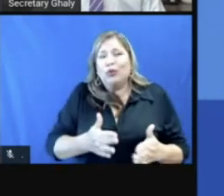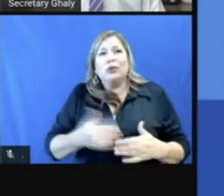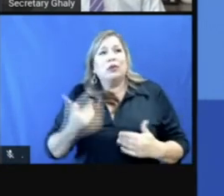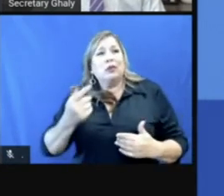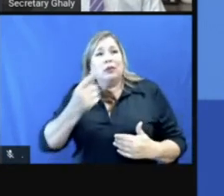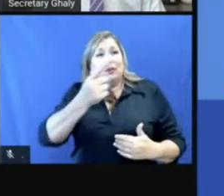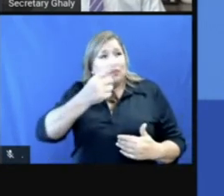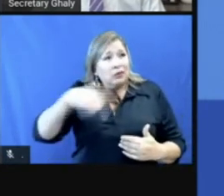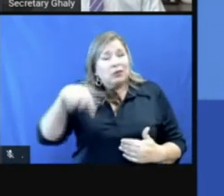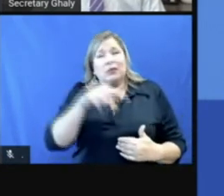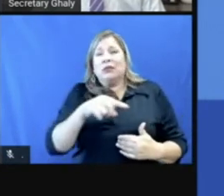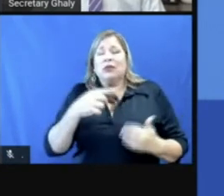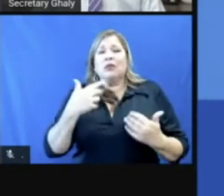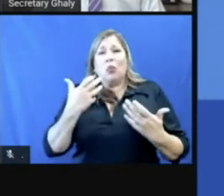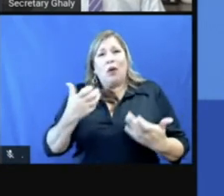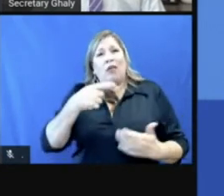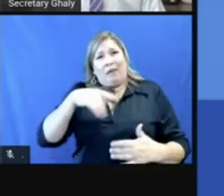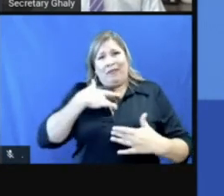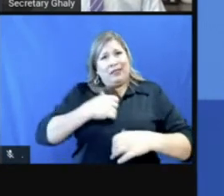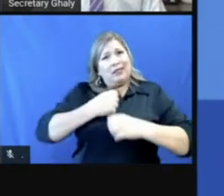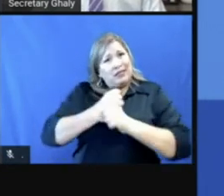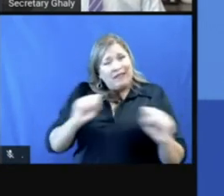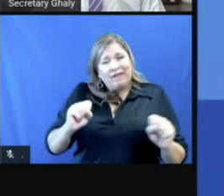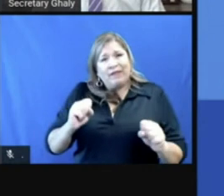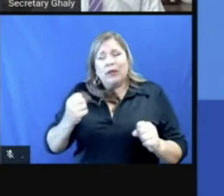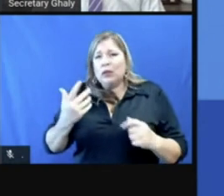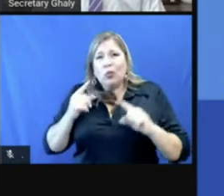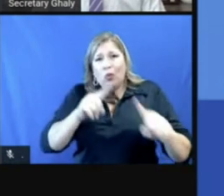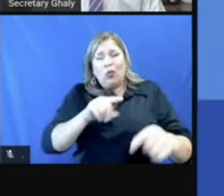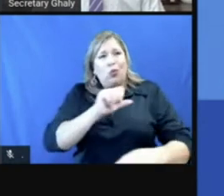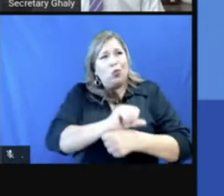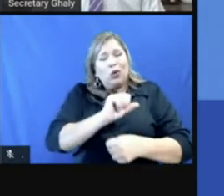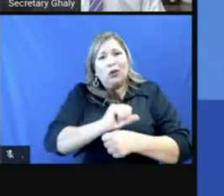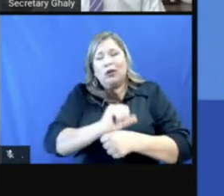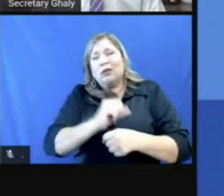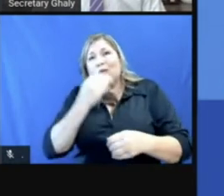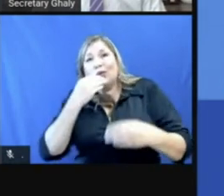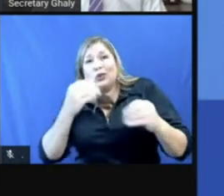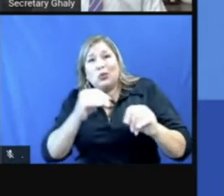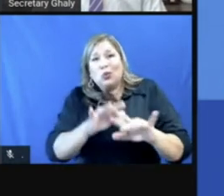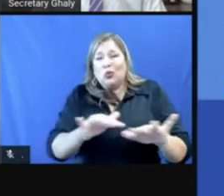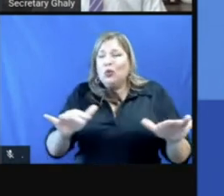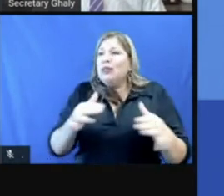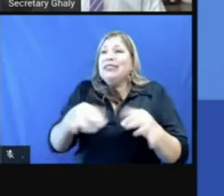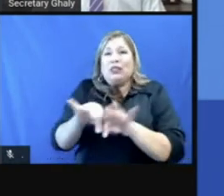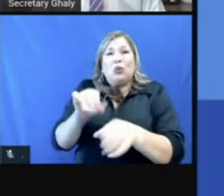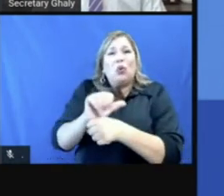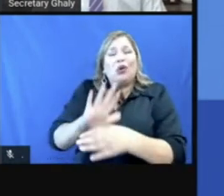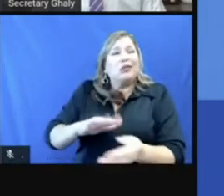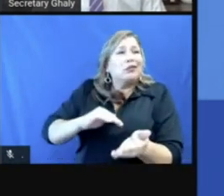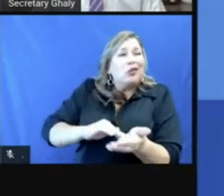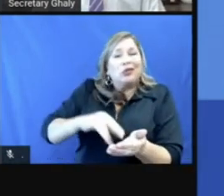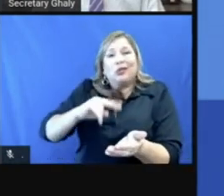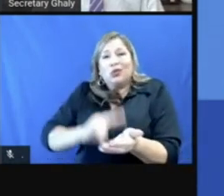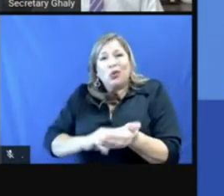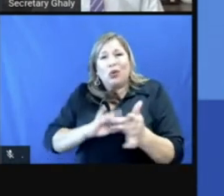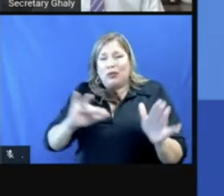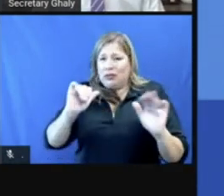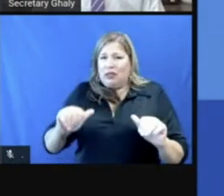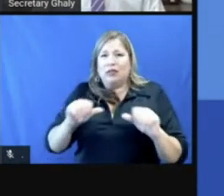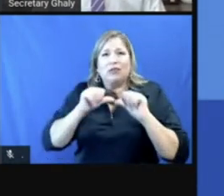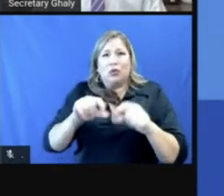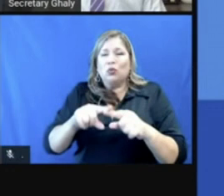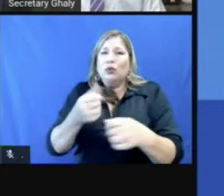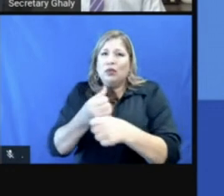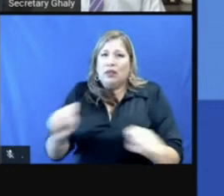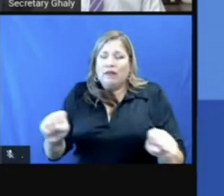to come to work with confidence and safety, part of the reason why we do this today. We continue and haven't over the last